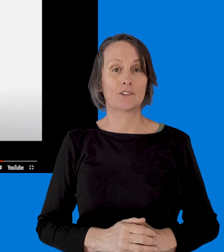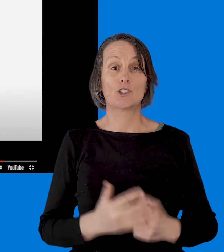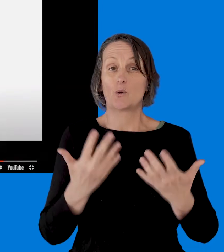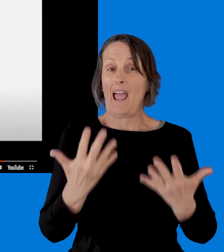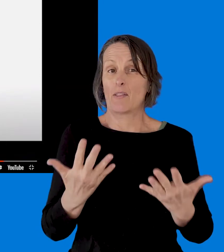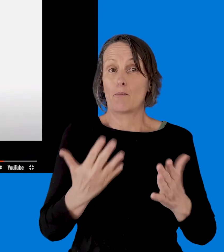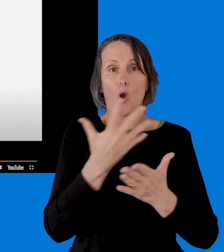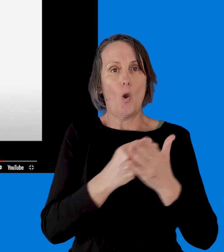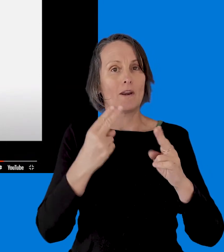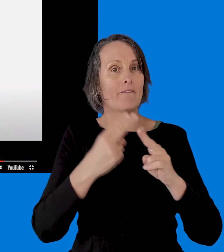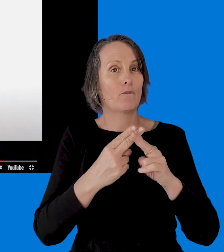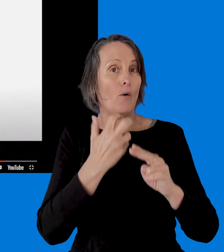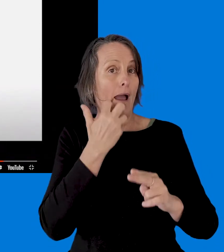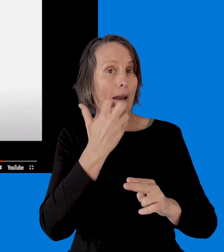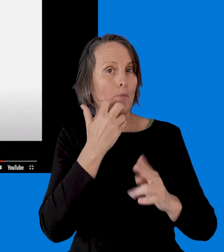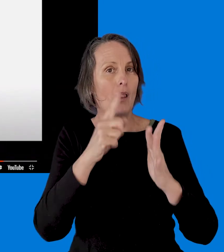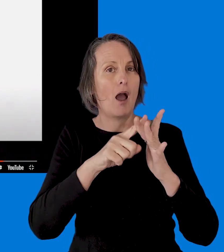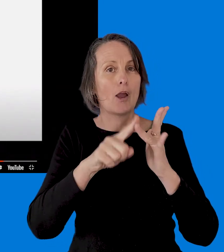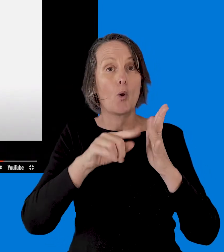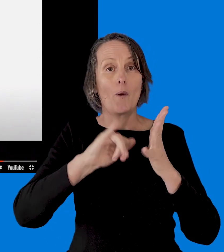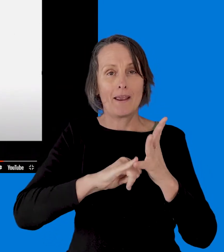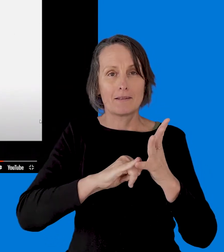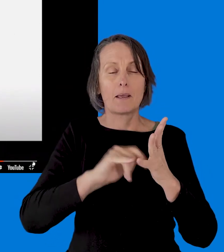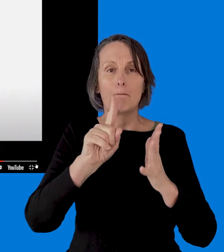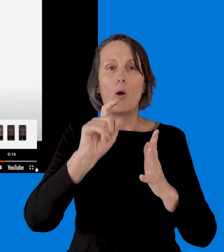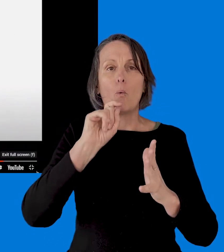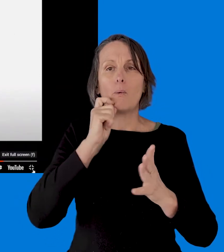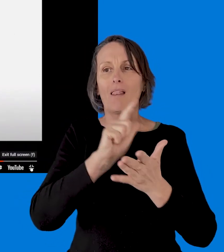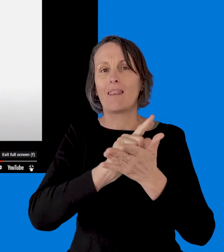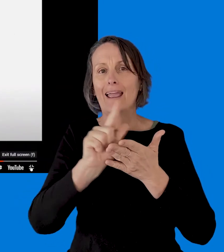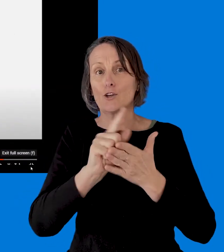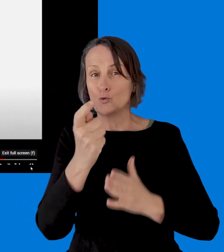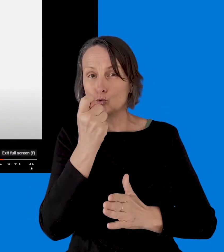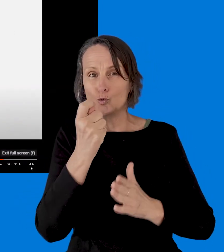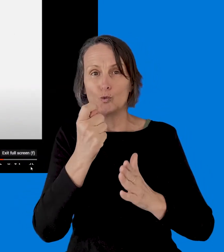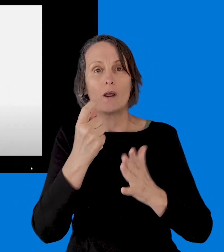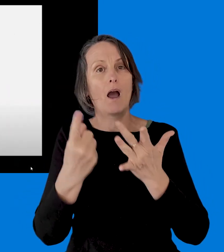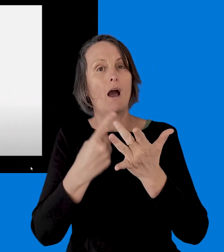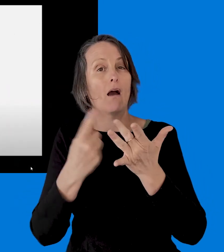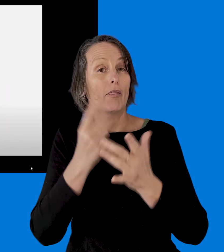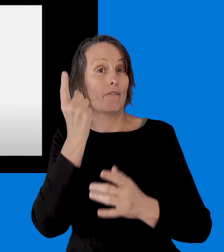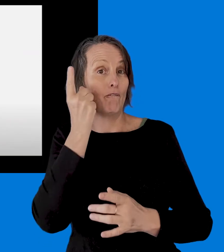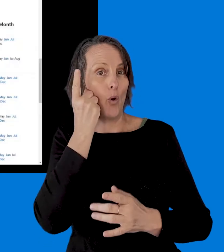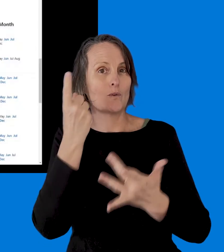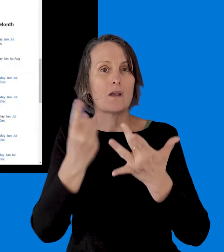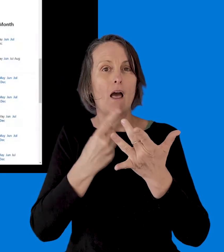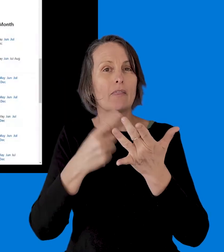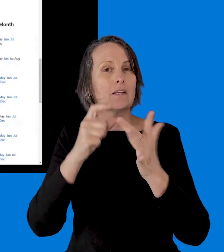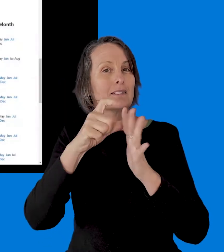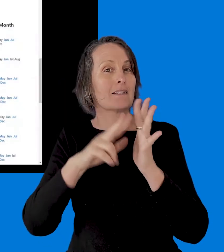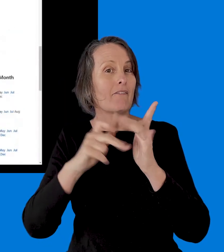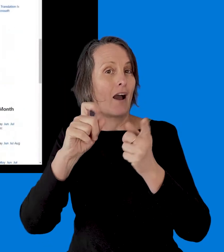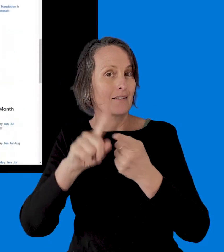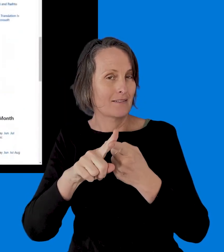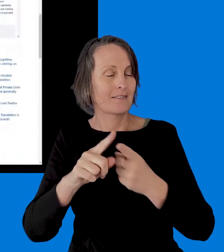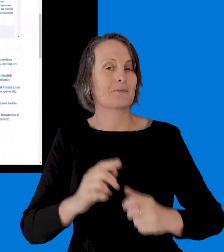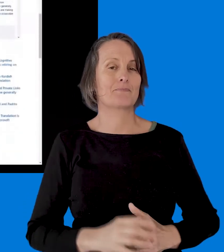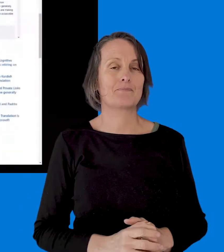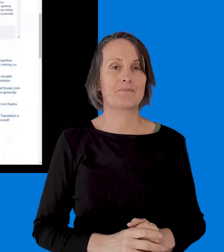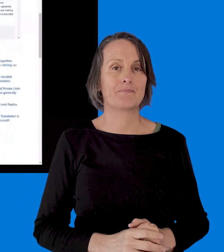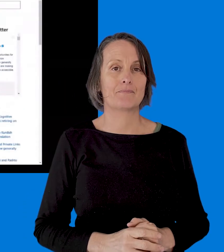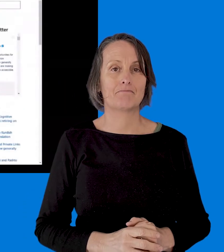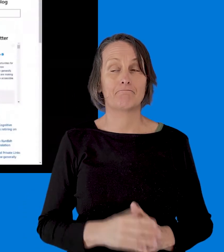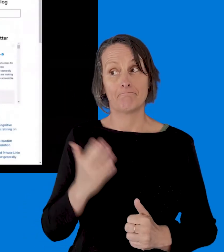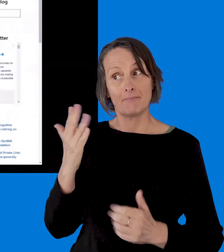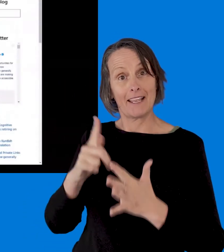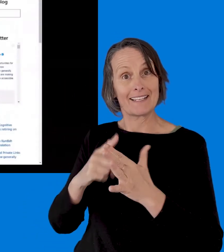currently available just for iOS right now, but that is going to be available on Android soon. So a good example of this again